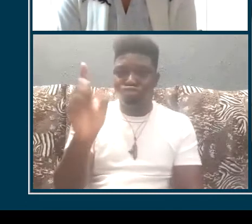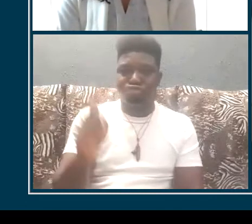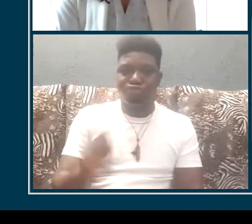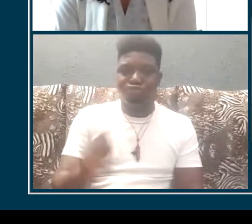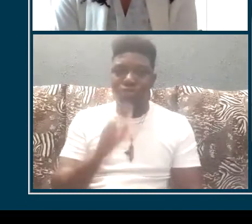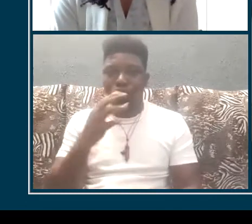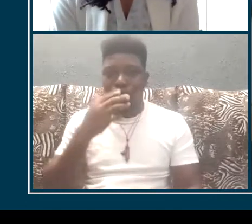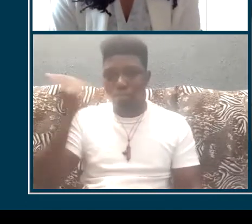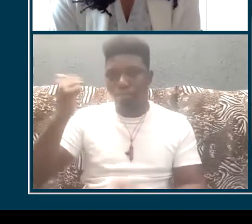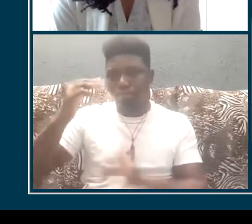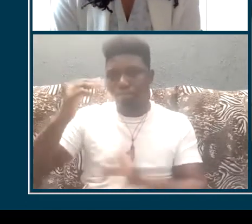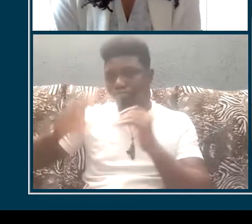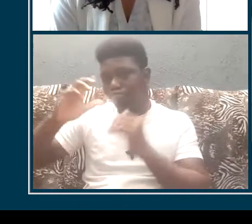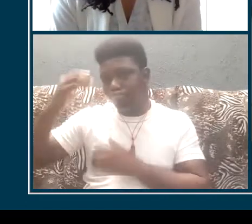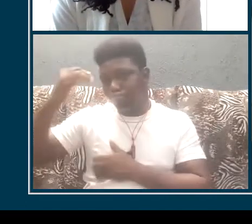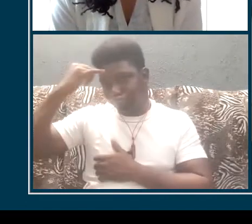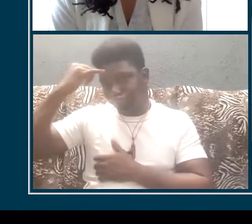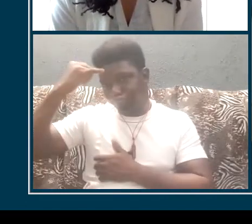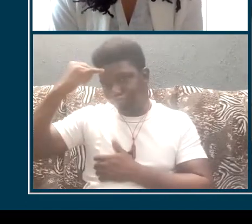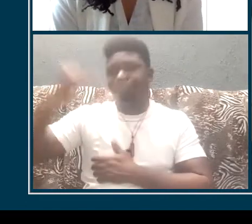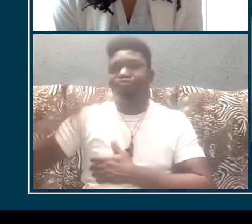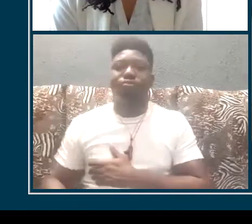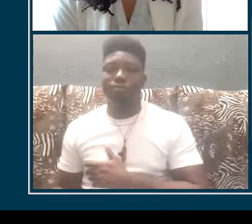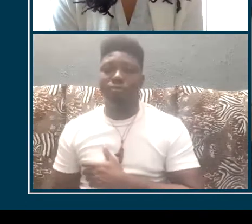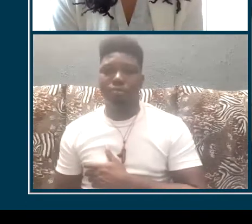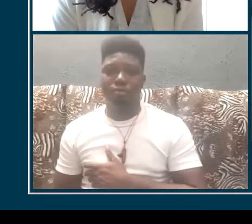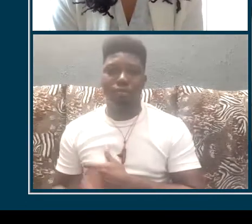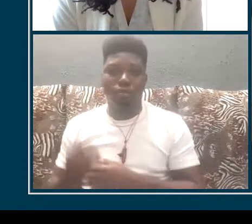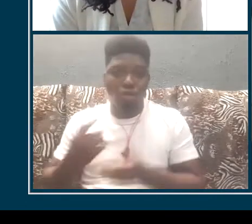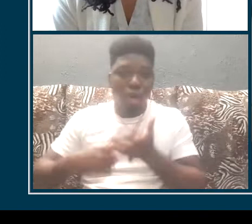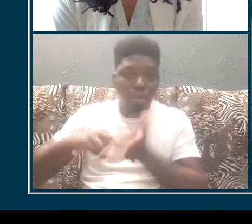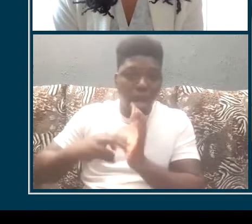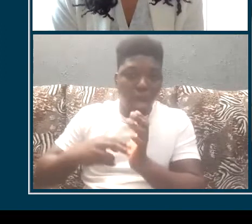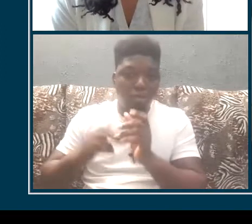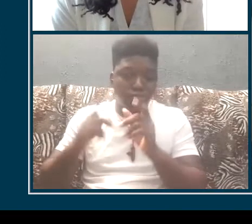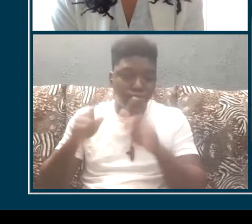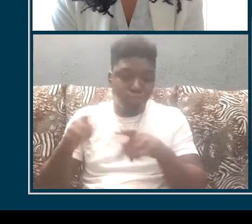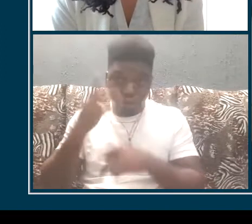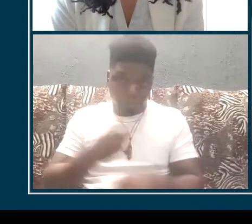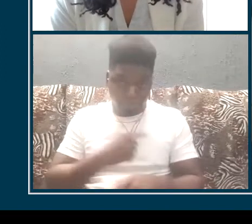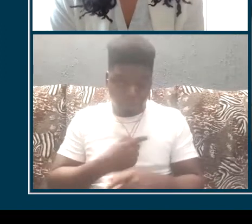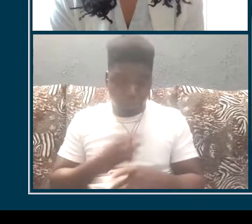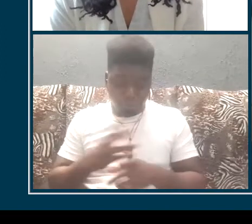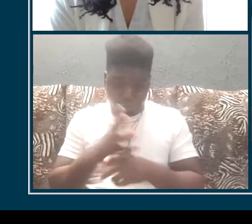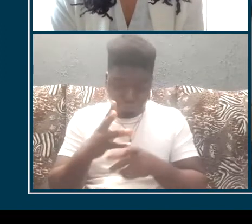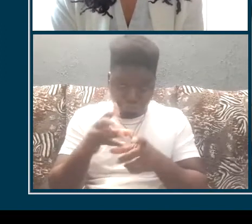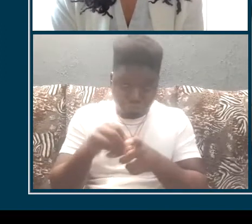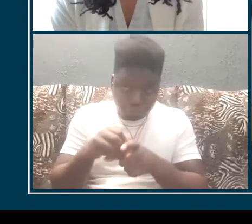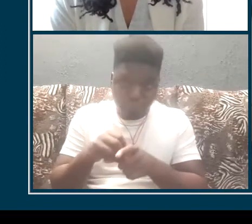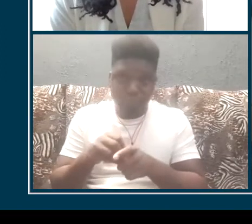And so what I mean by that is, if somebody sees me engaging in daily life and wants to ask